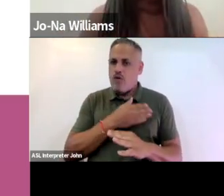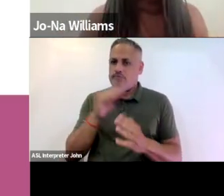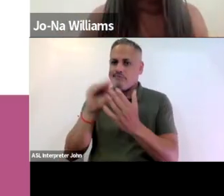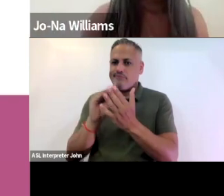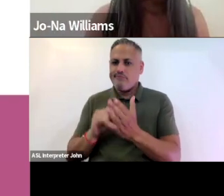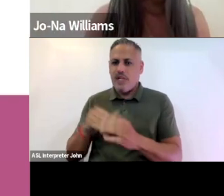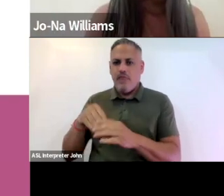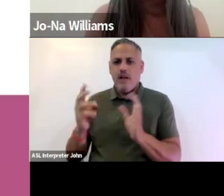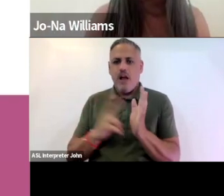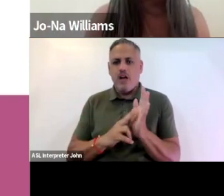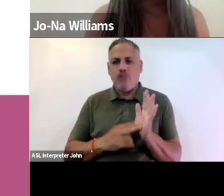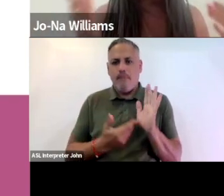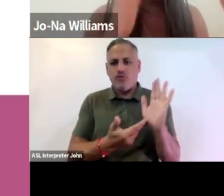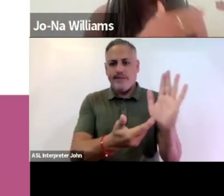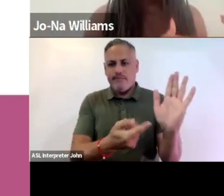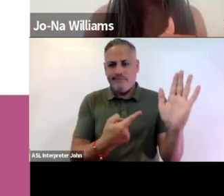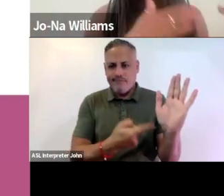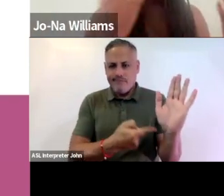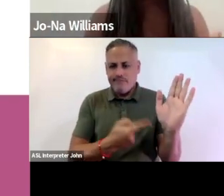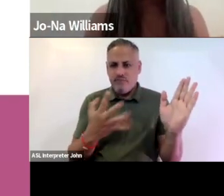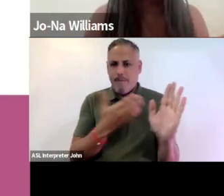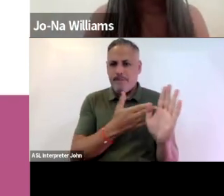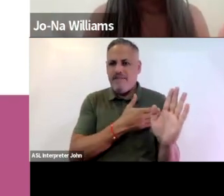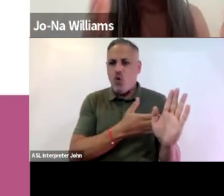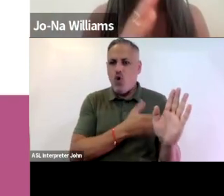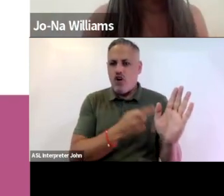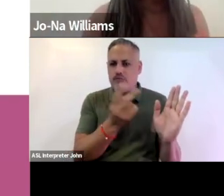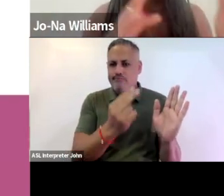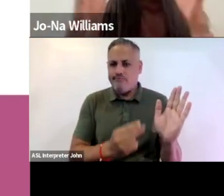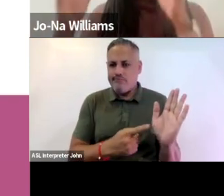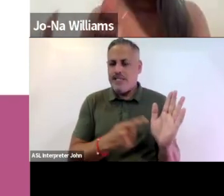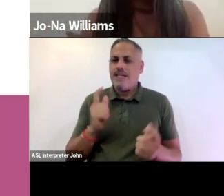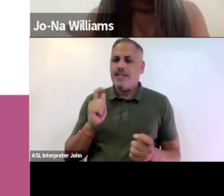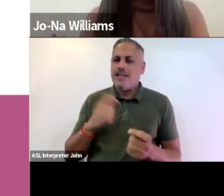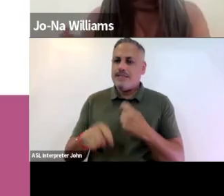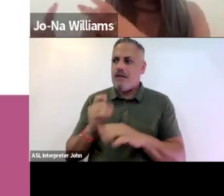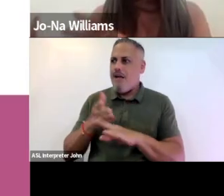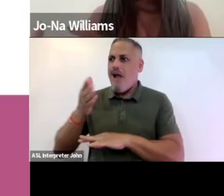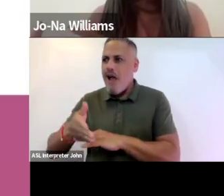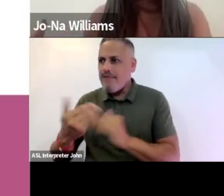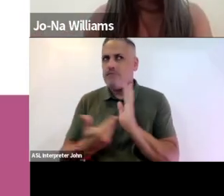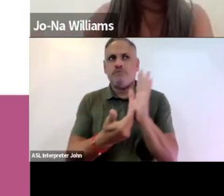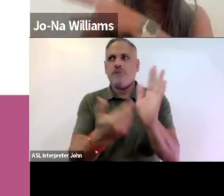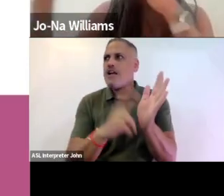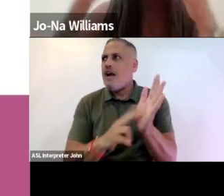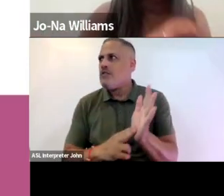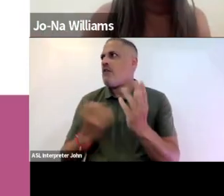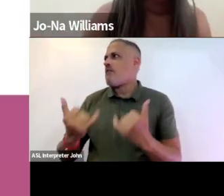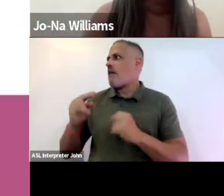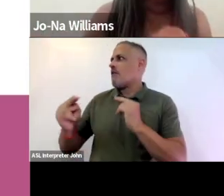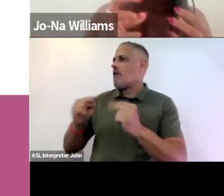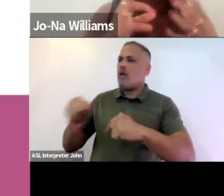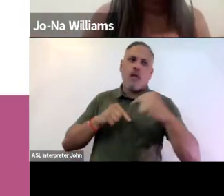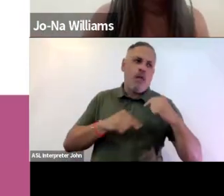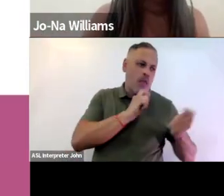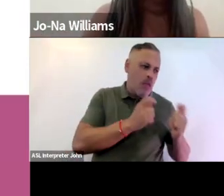the contract and present it to them so that it's done preemptively versus after you present the contract and then you have to go